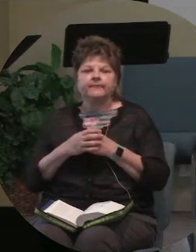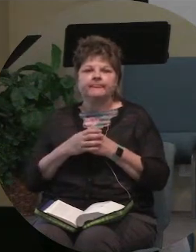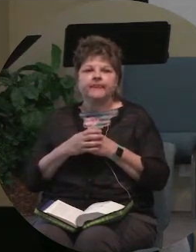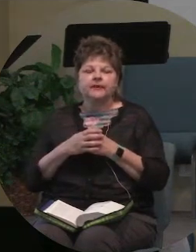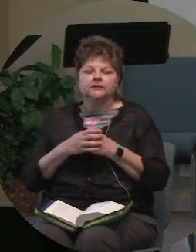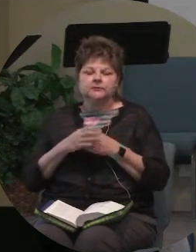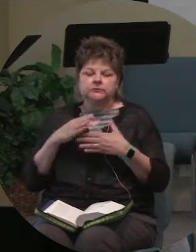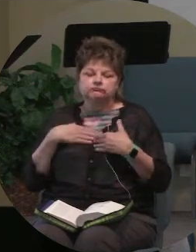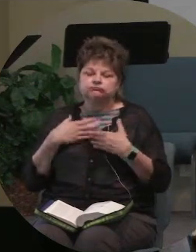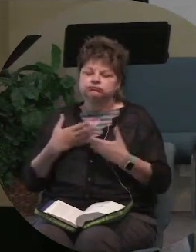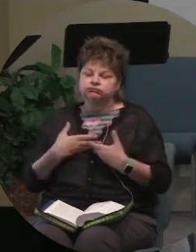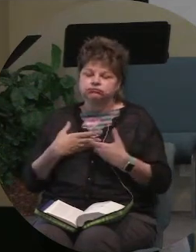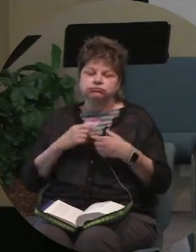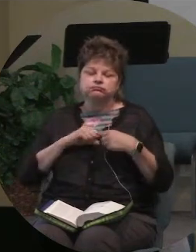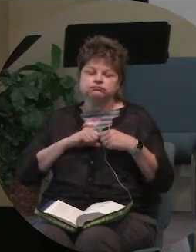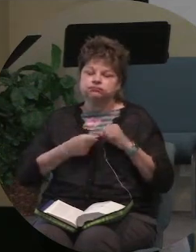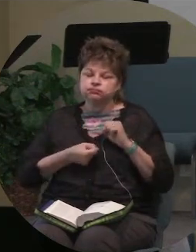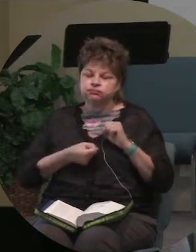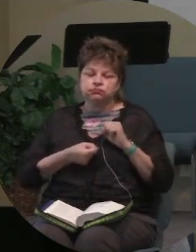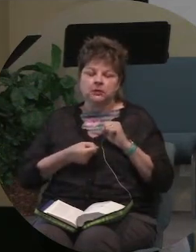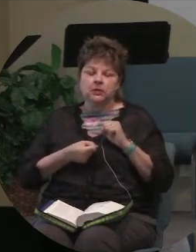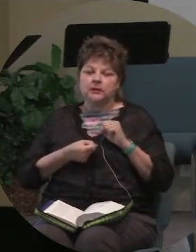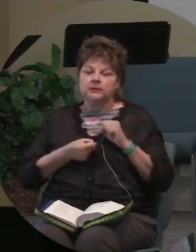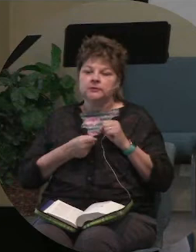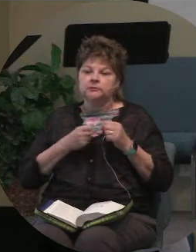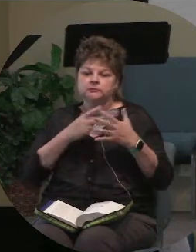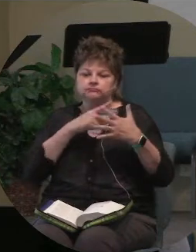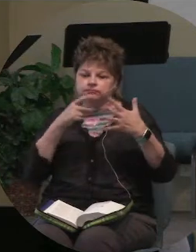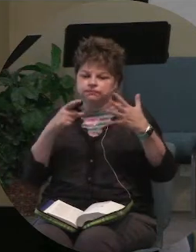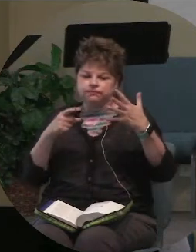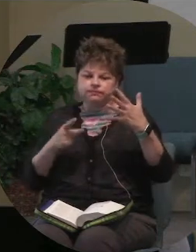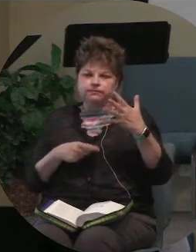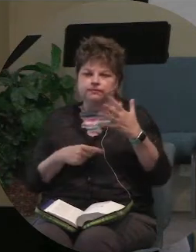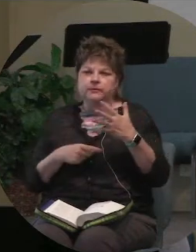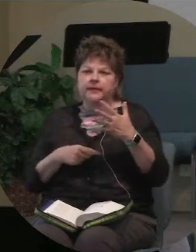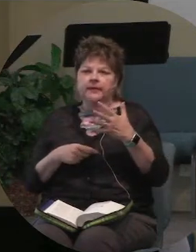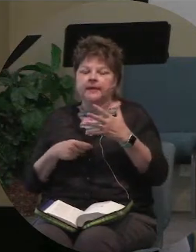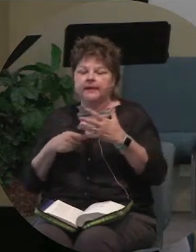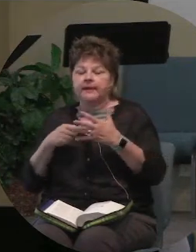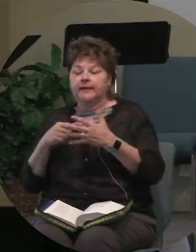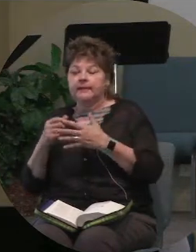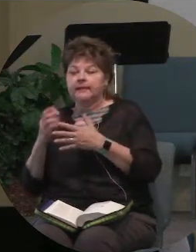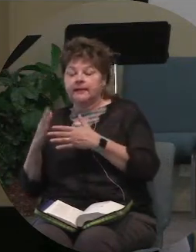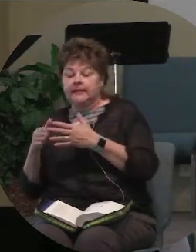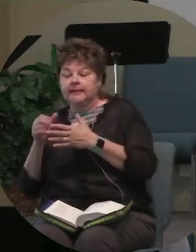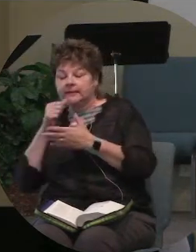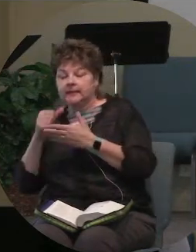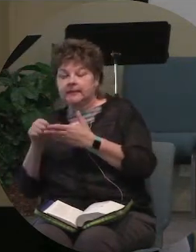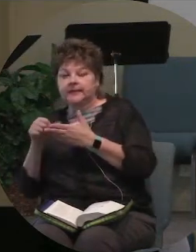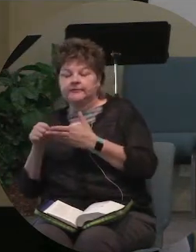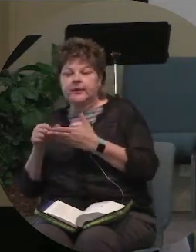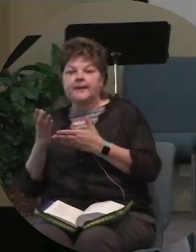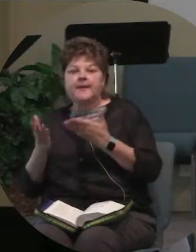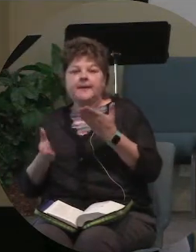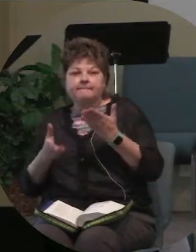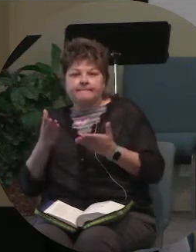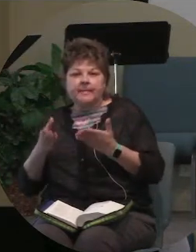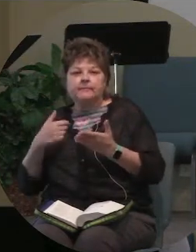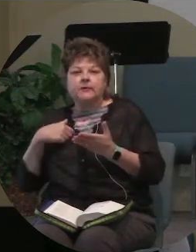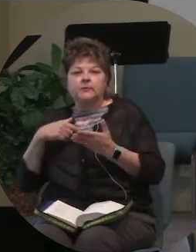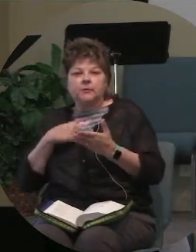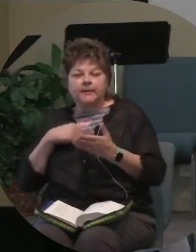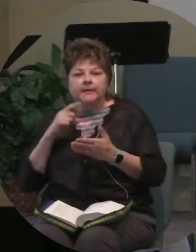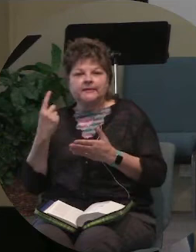distraught. She was beside herself. She was all of these things, and she ended her letter with this. She said, maybe we could just be